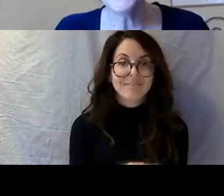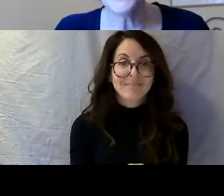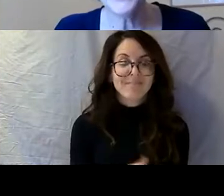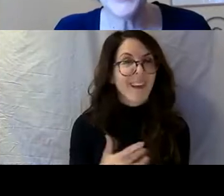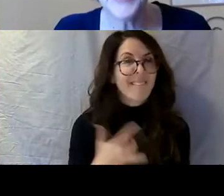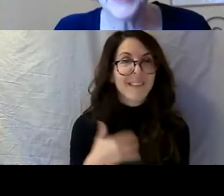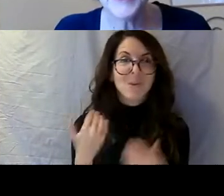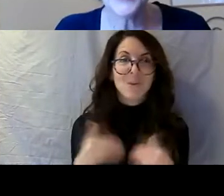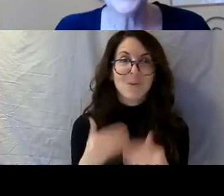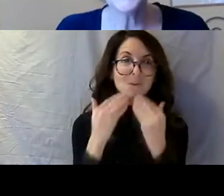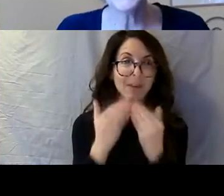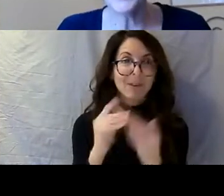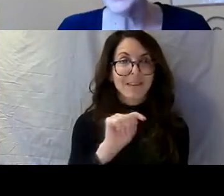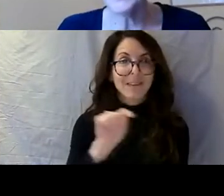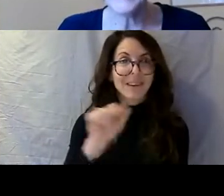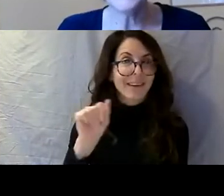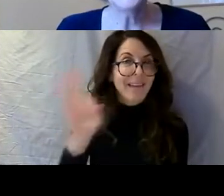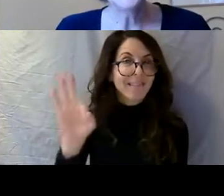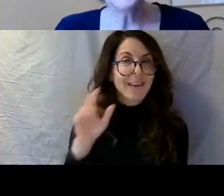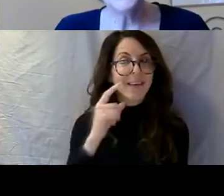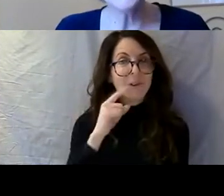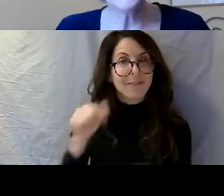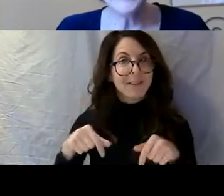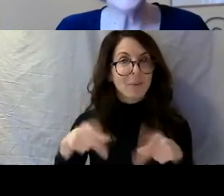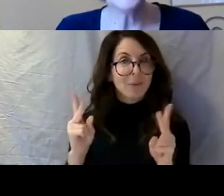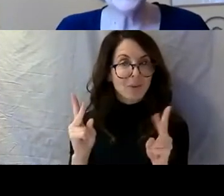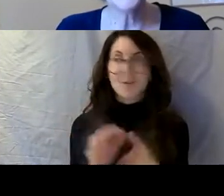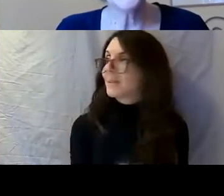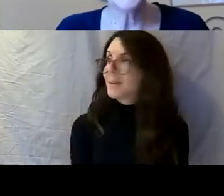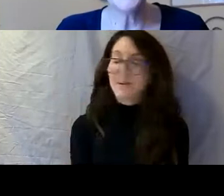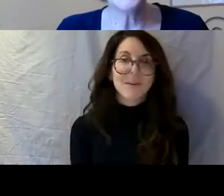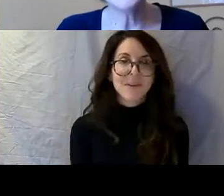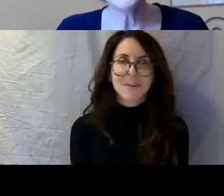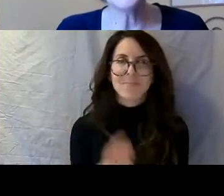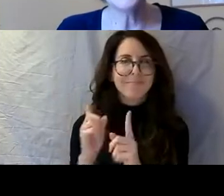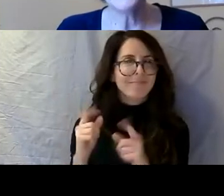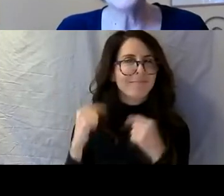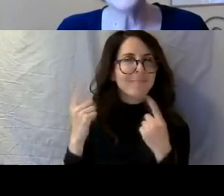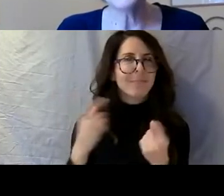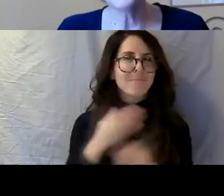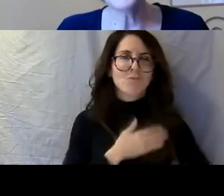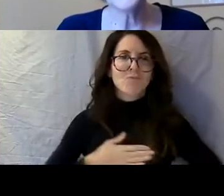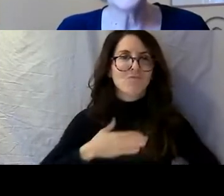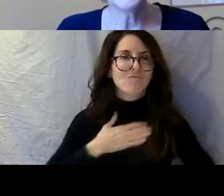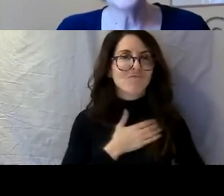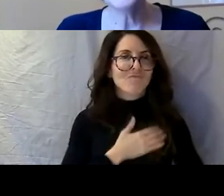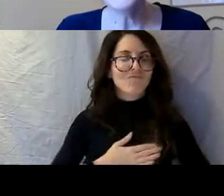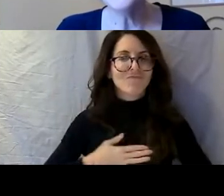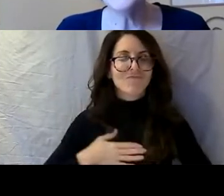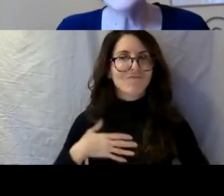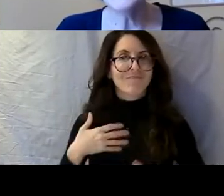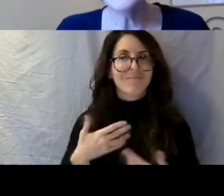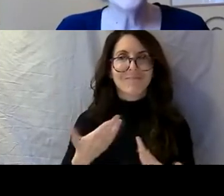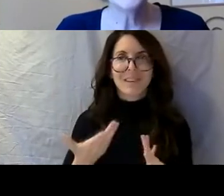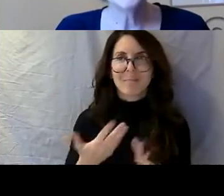to Toronto Arts Foundation for this opportunity, which has been a pleasure and something that has enriched